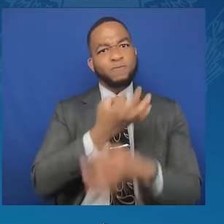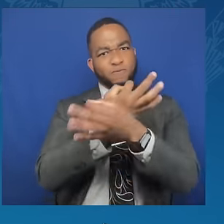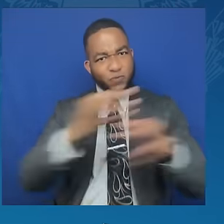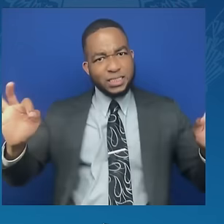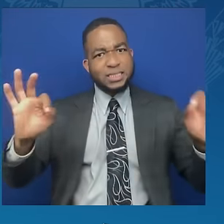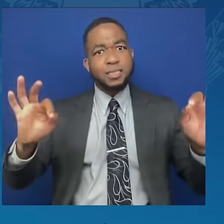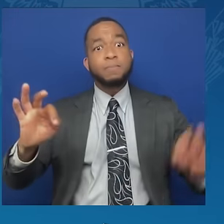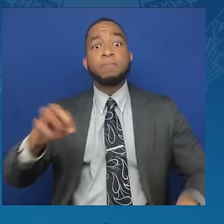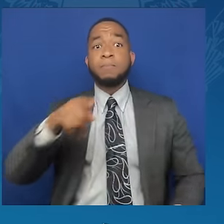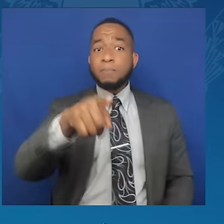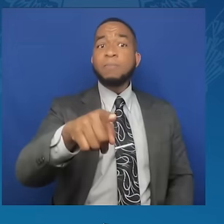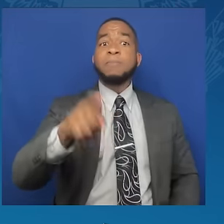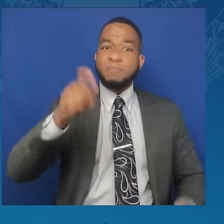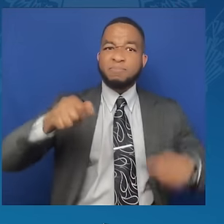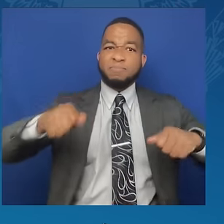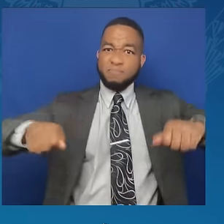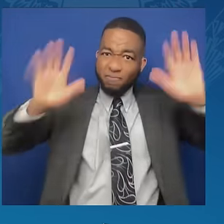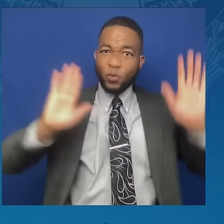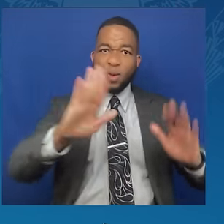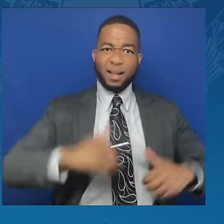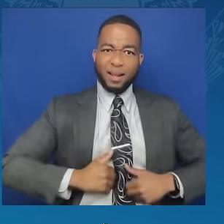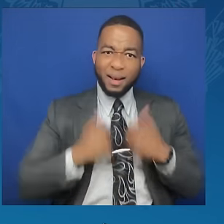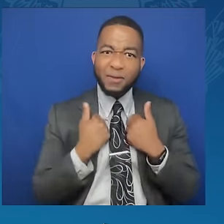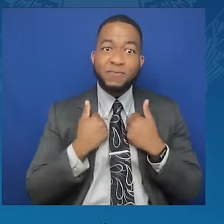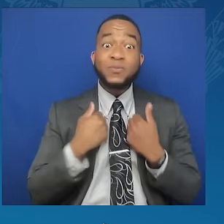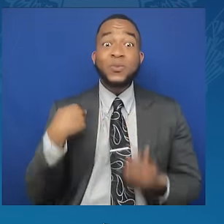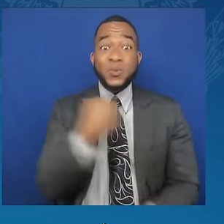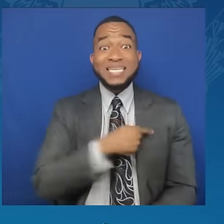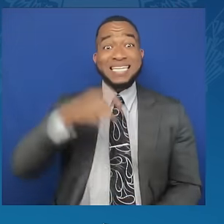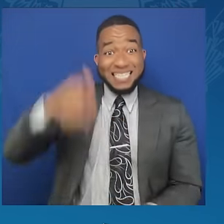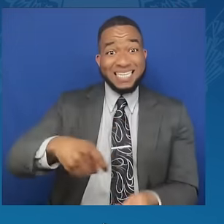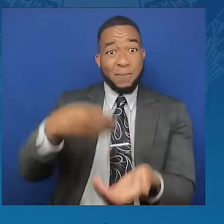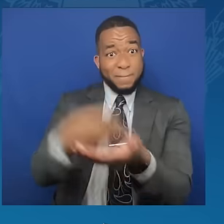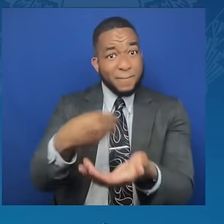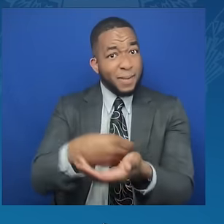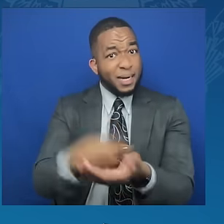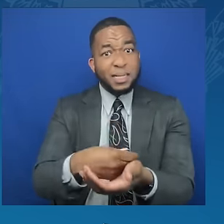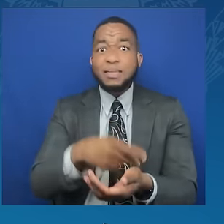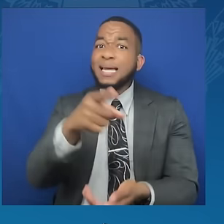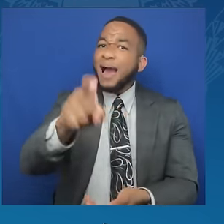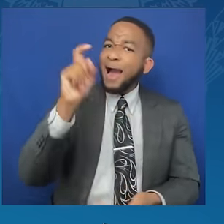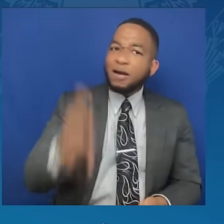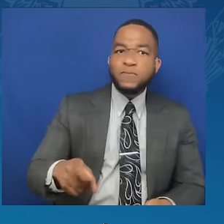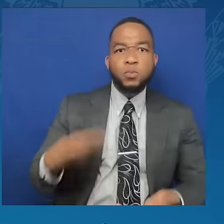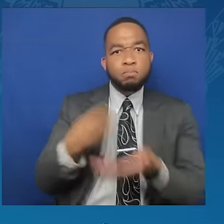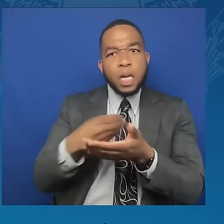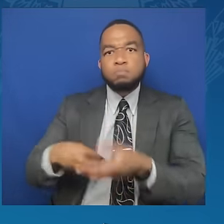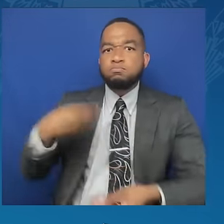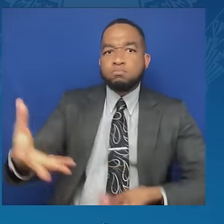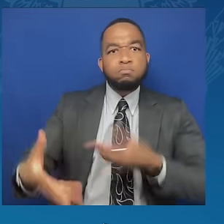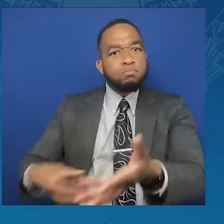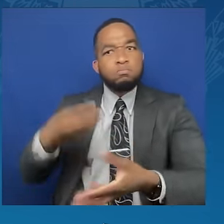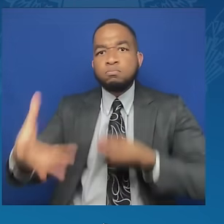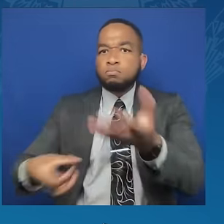money. You have to give to the movement. I know I'm gonna hear the music playing after a while.